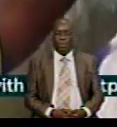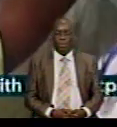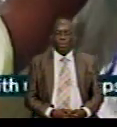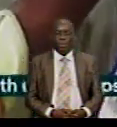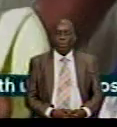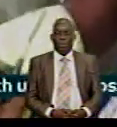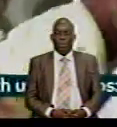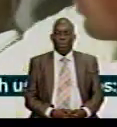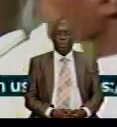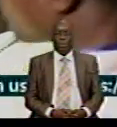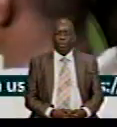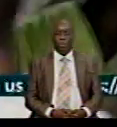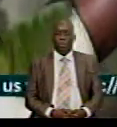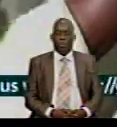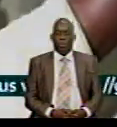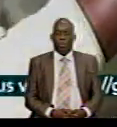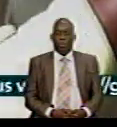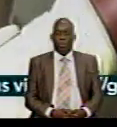Okay, what?